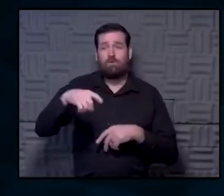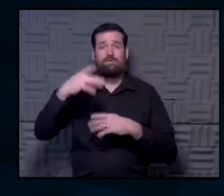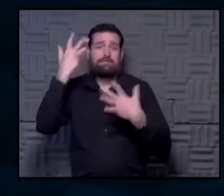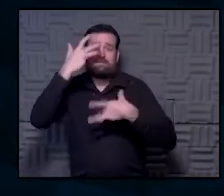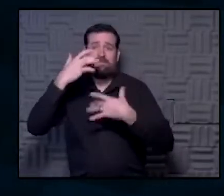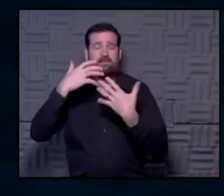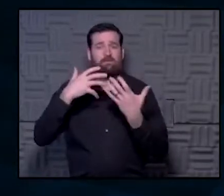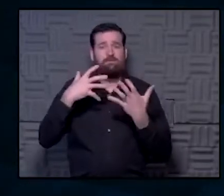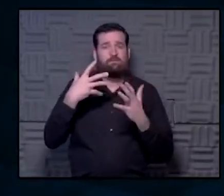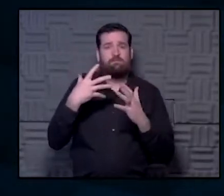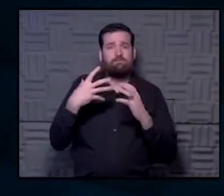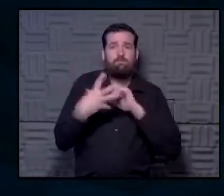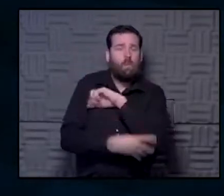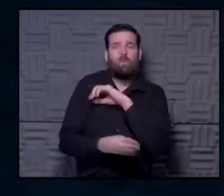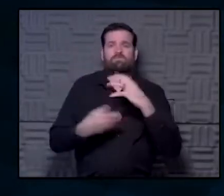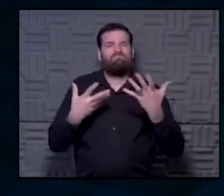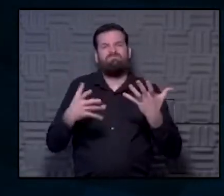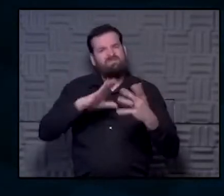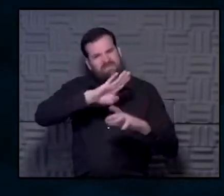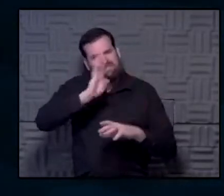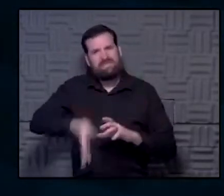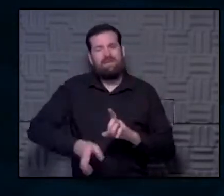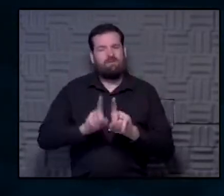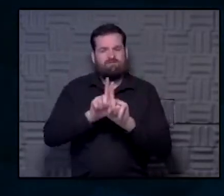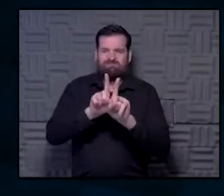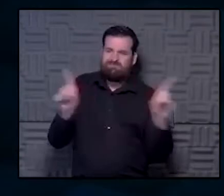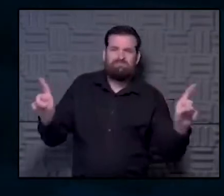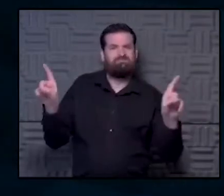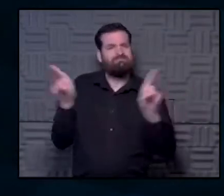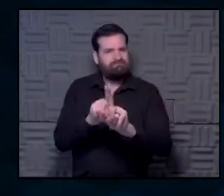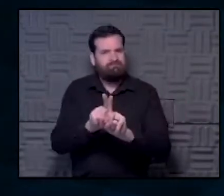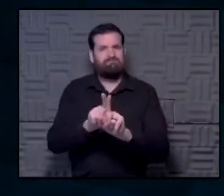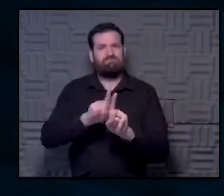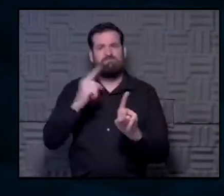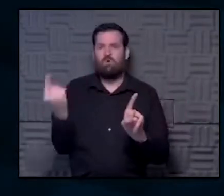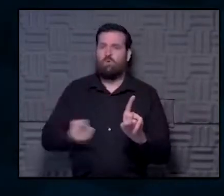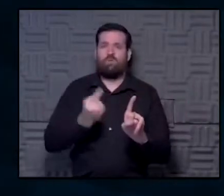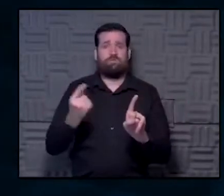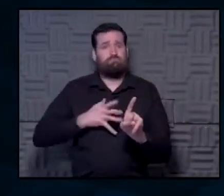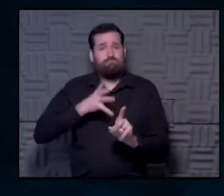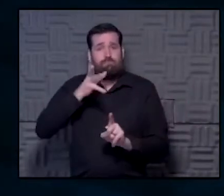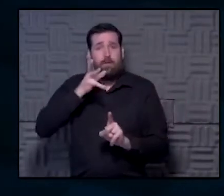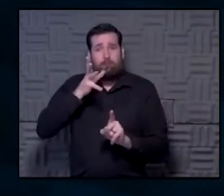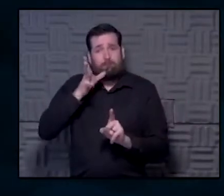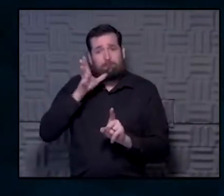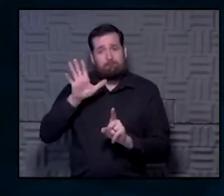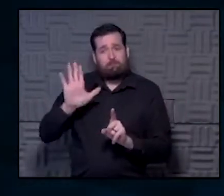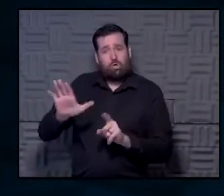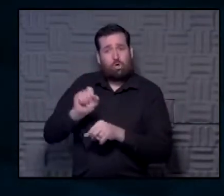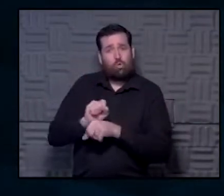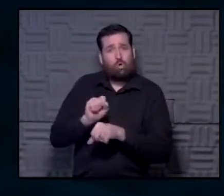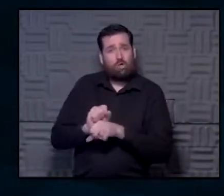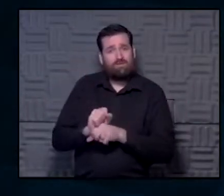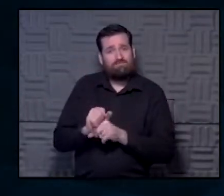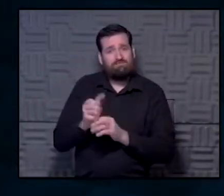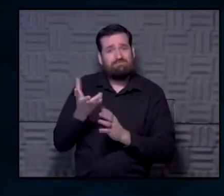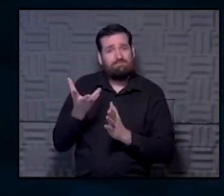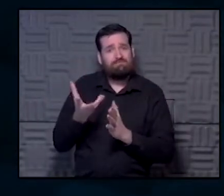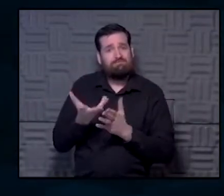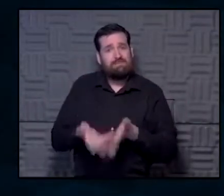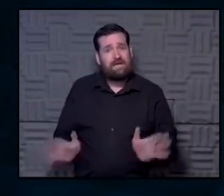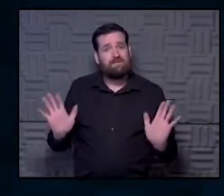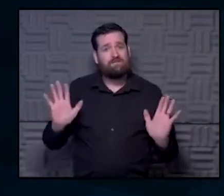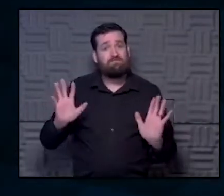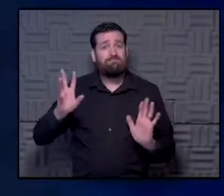left each other's side, and I think my mom's work here was done, and God needed her to